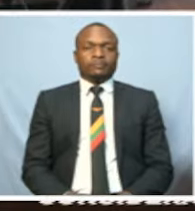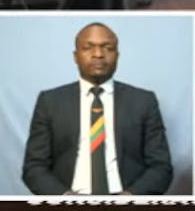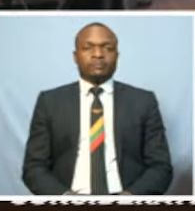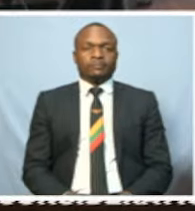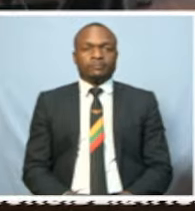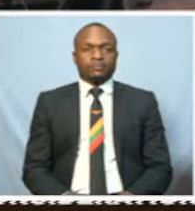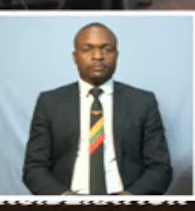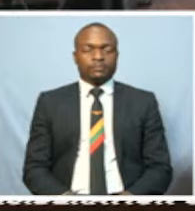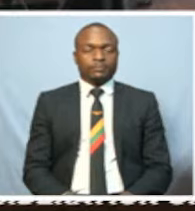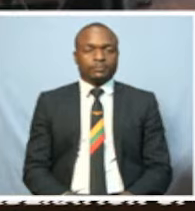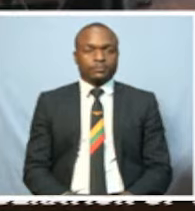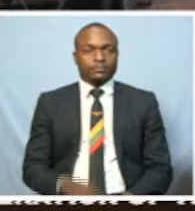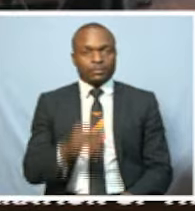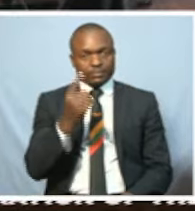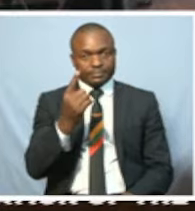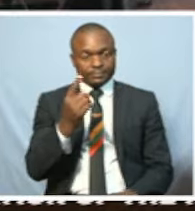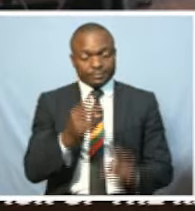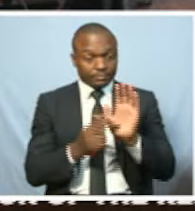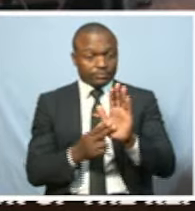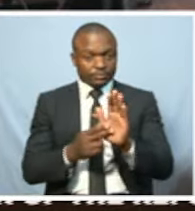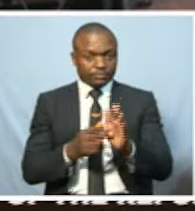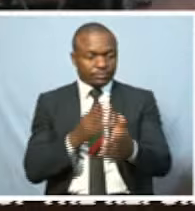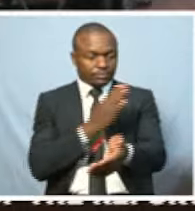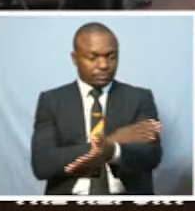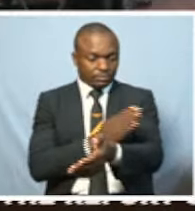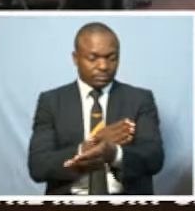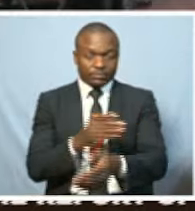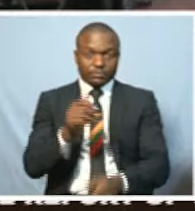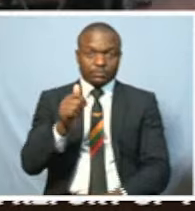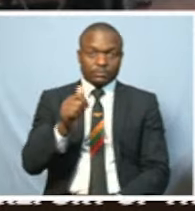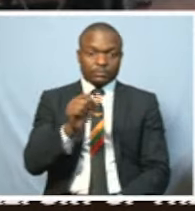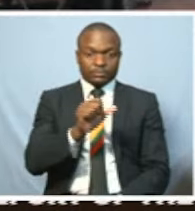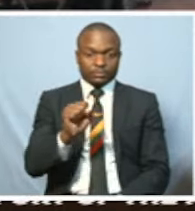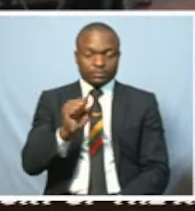Is it the one which is written Banda Hassan?